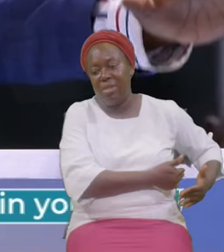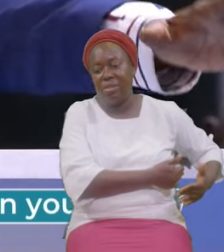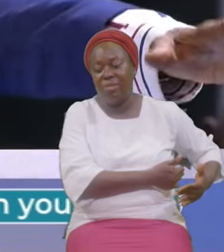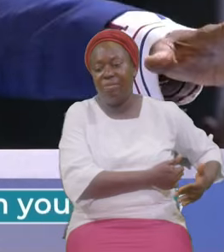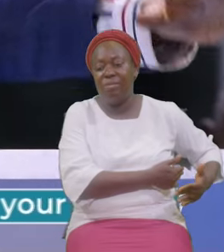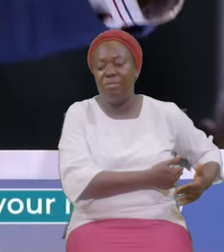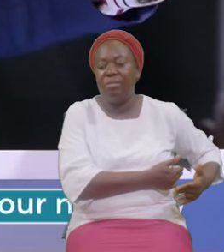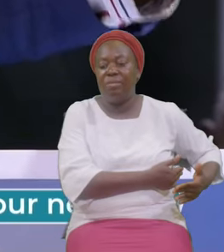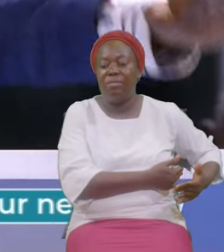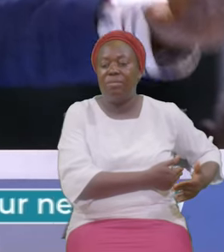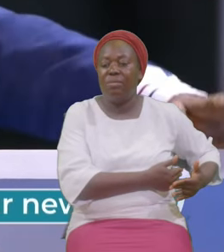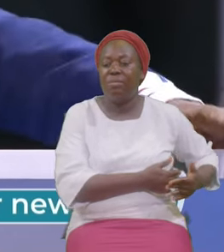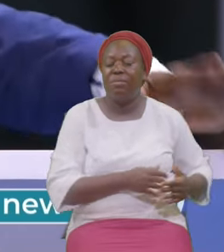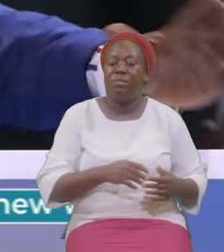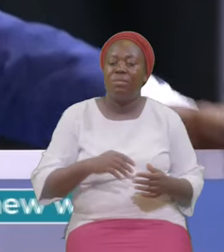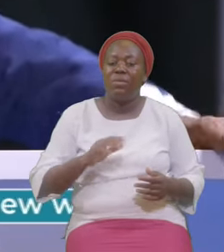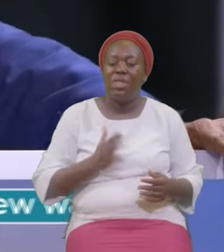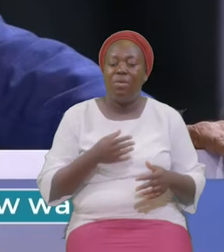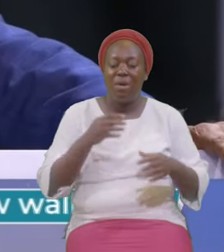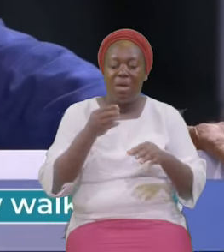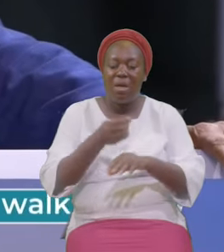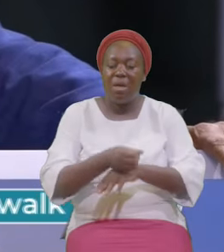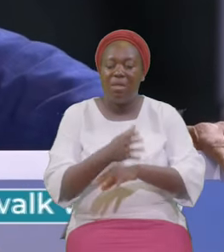Our counselors on the left side, are we done?